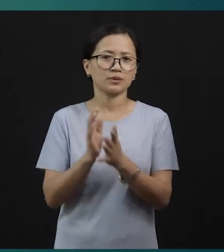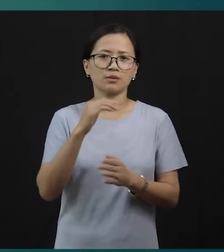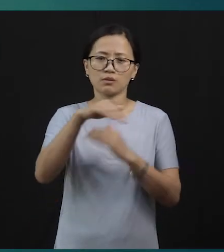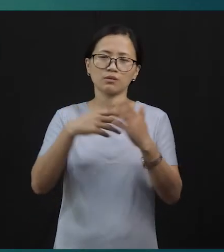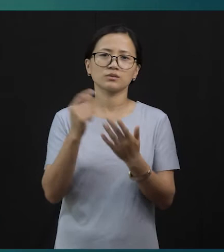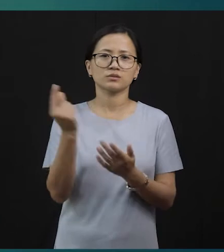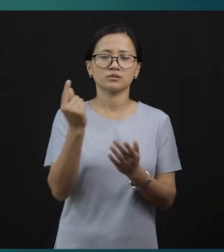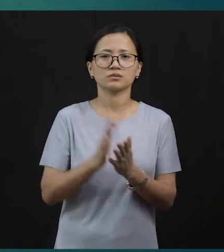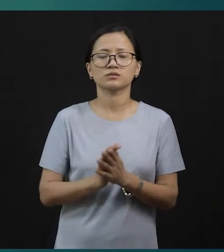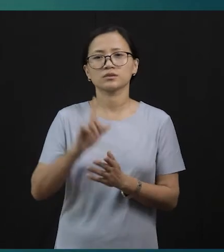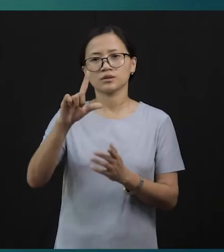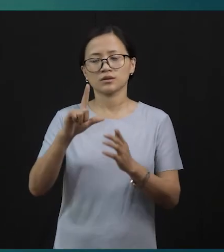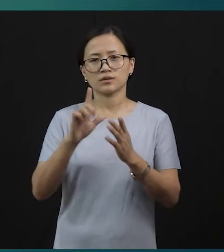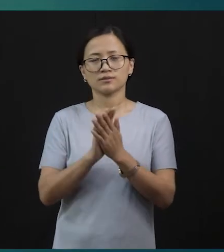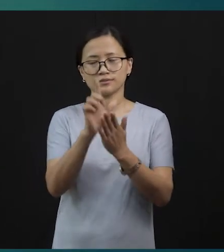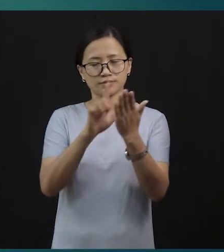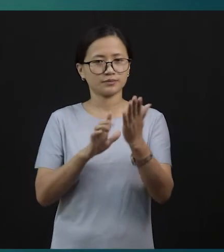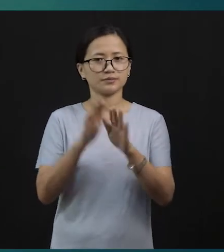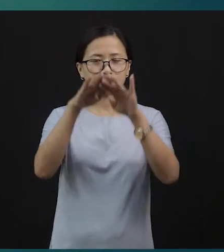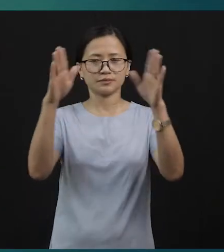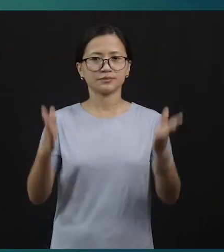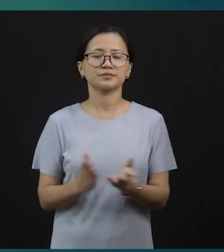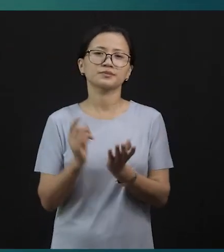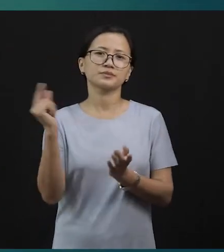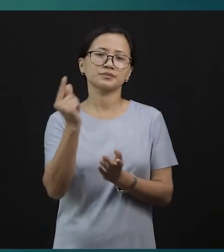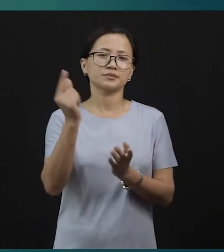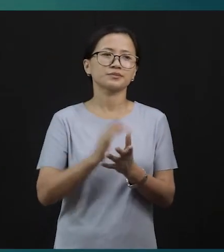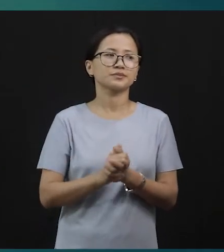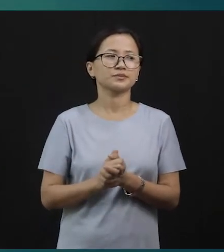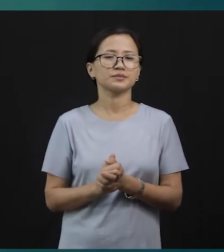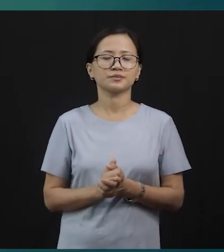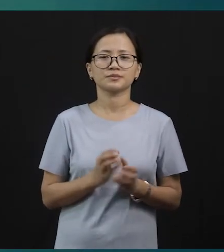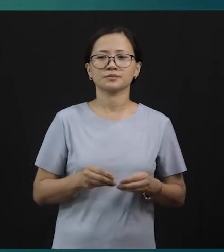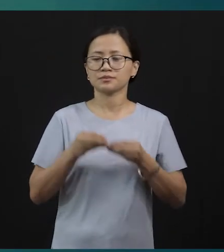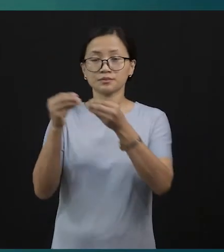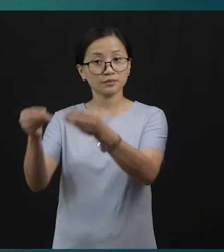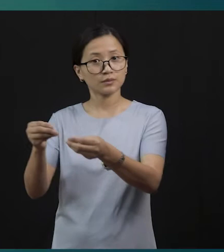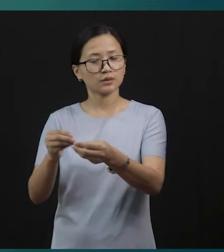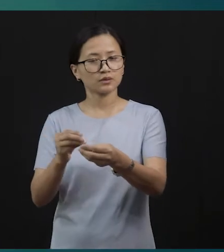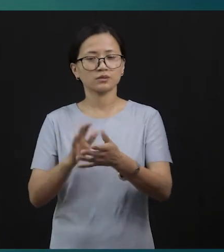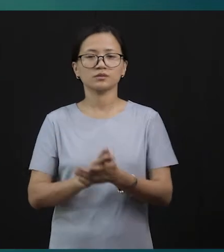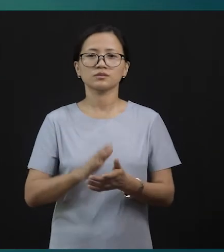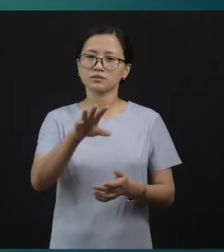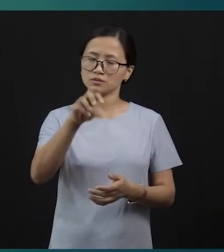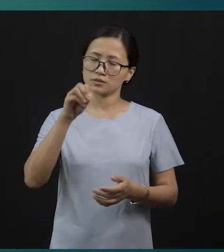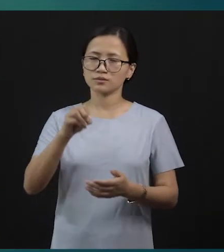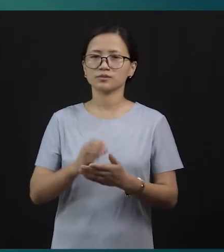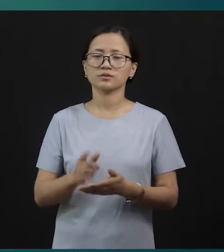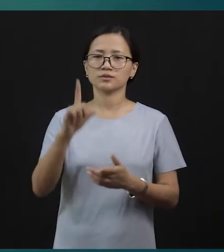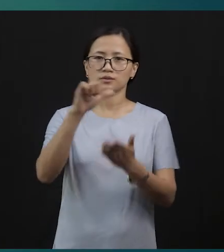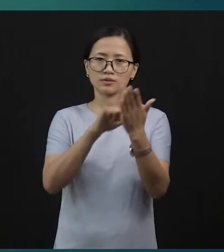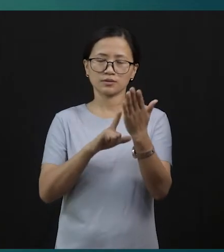used the shoe letterbox. Okay, they had been using the shoe letterbox to pass on their letters and also to receive their